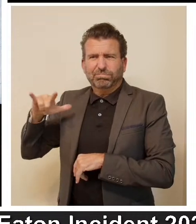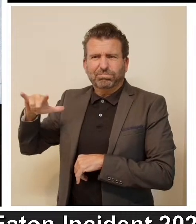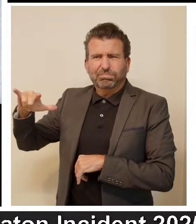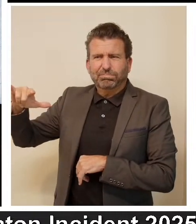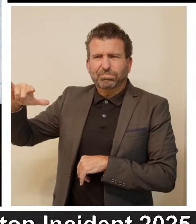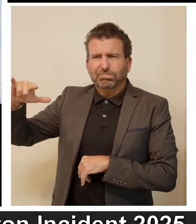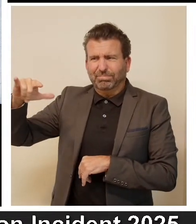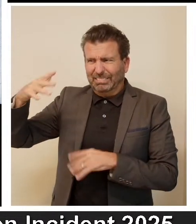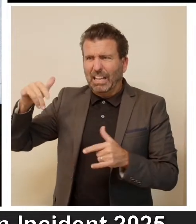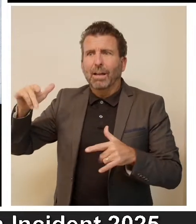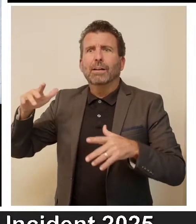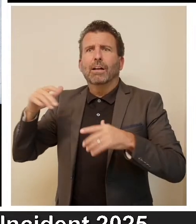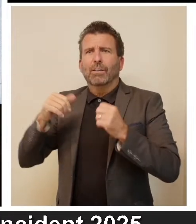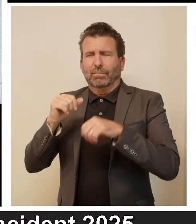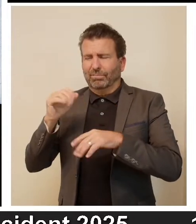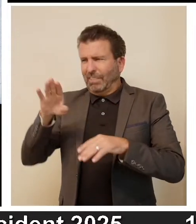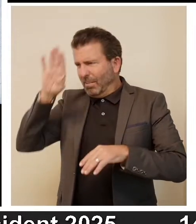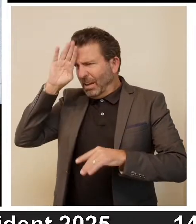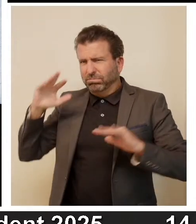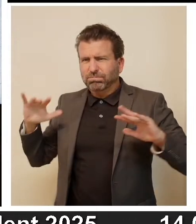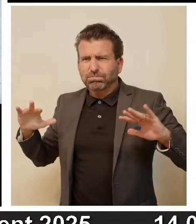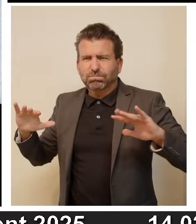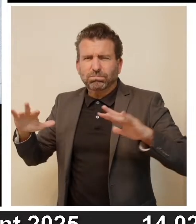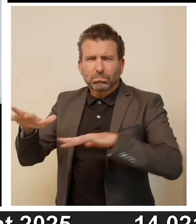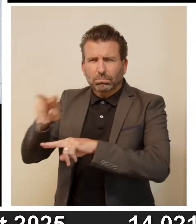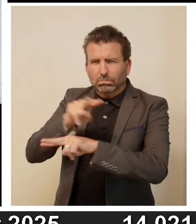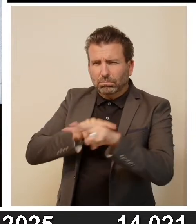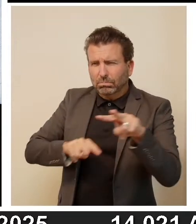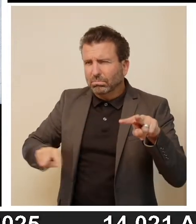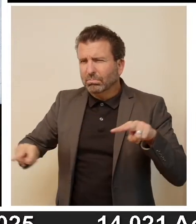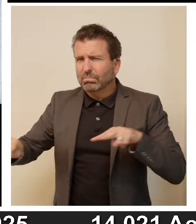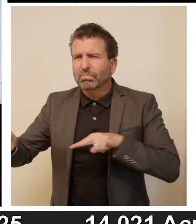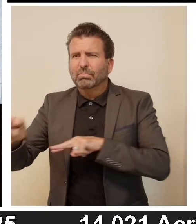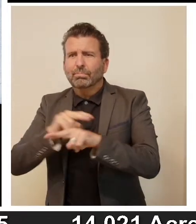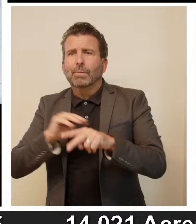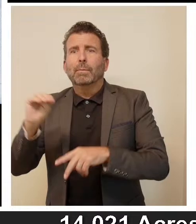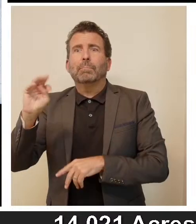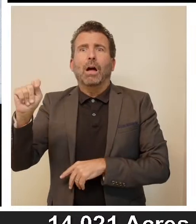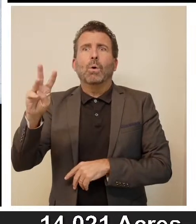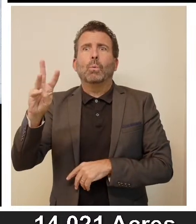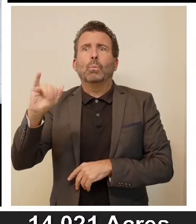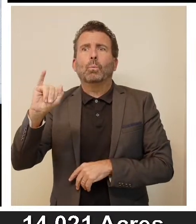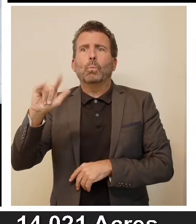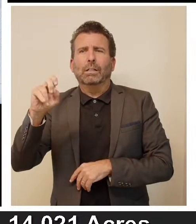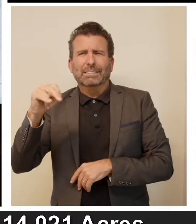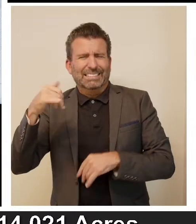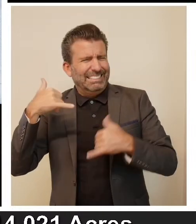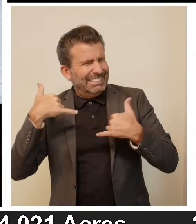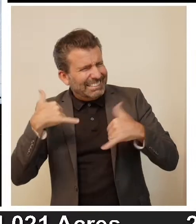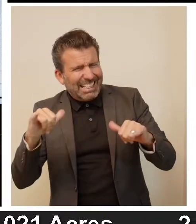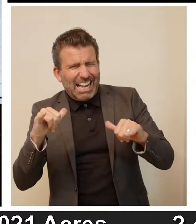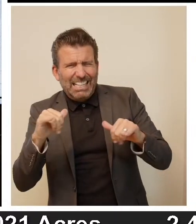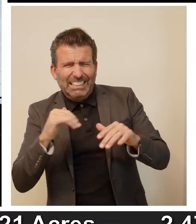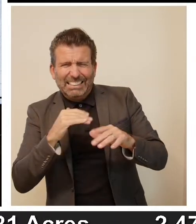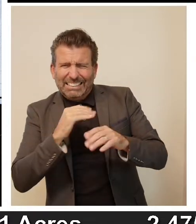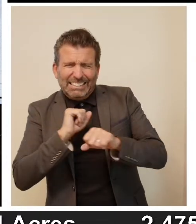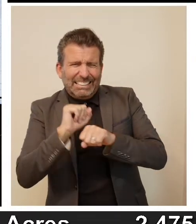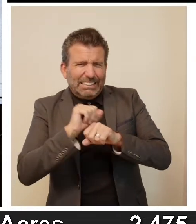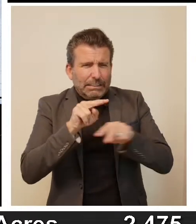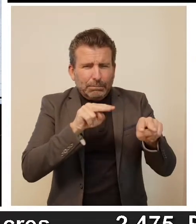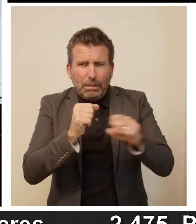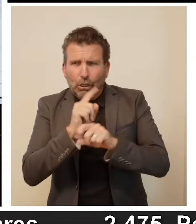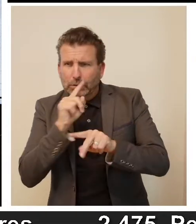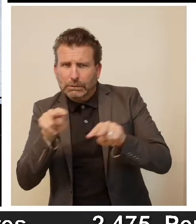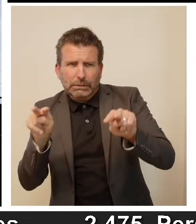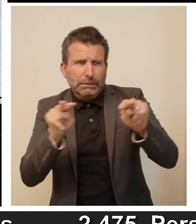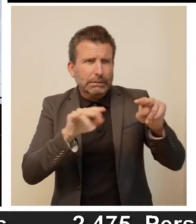heat, and Winters Creek. We still have crews around the fire still working these areas and monitoring. Down here,